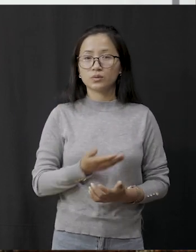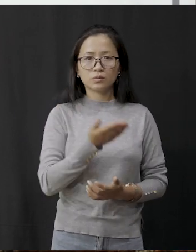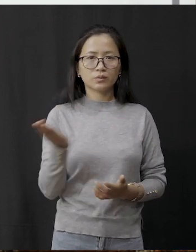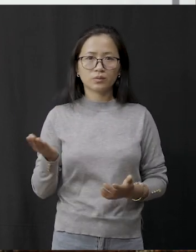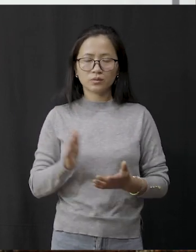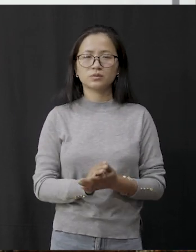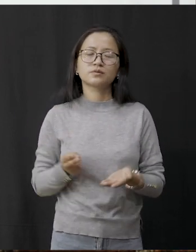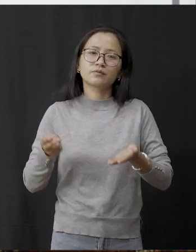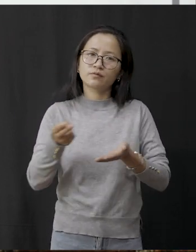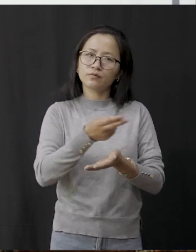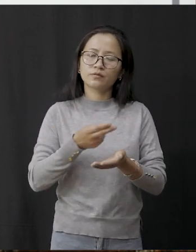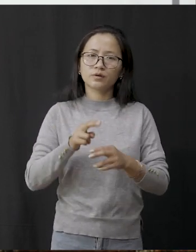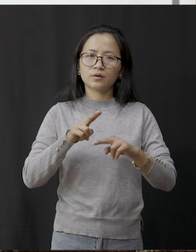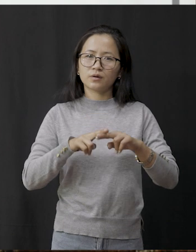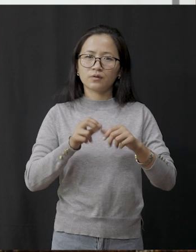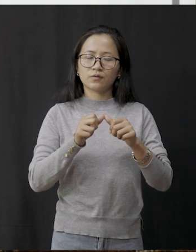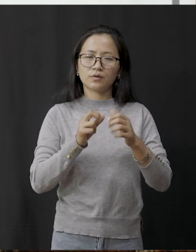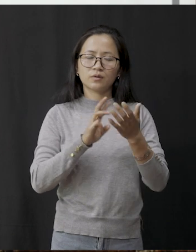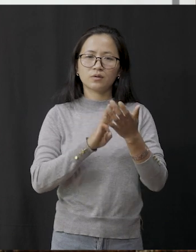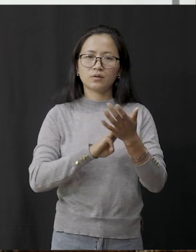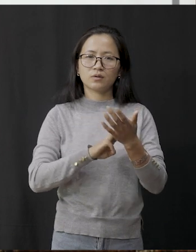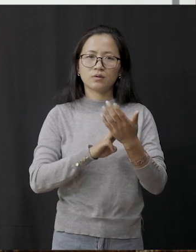farmer. Okay?